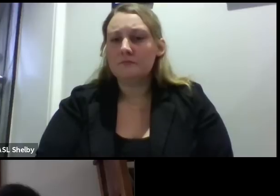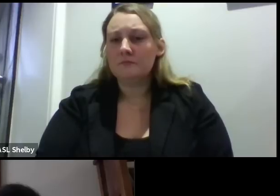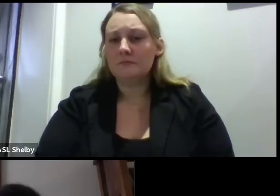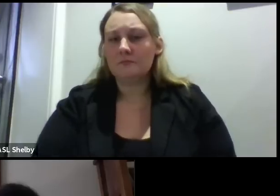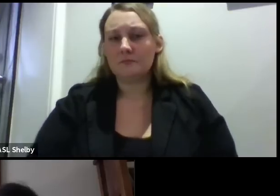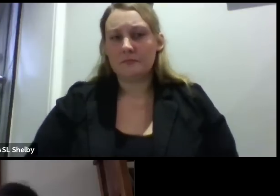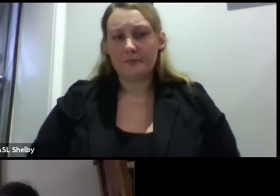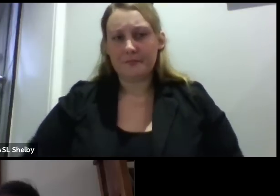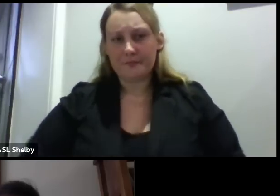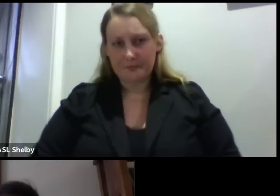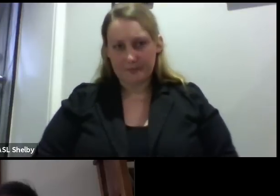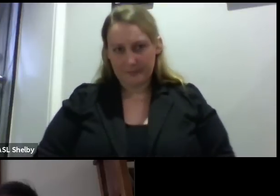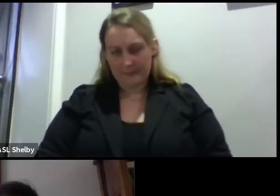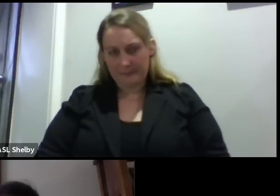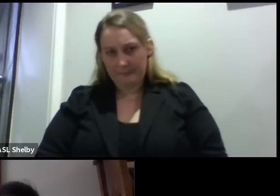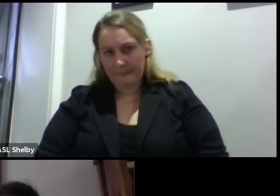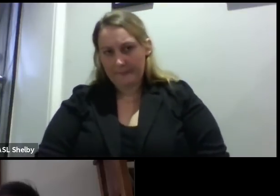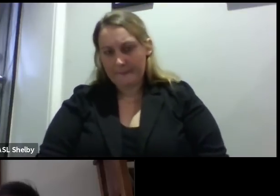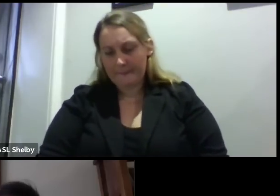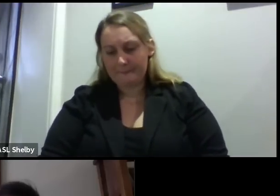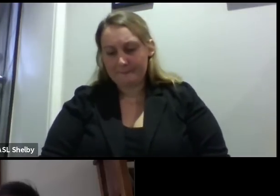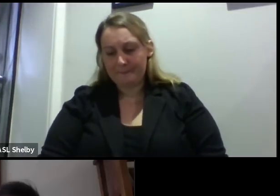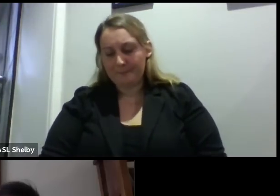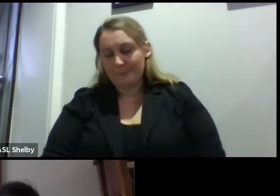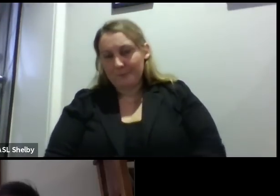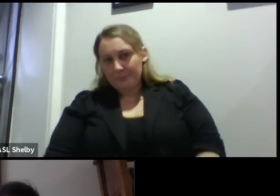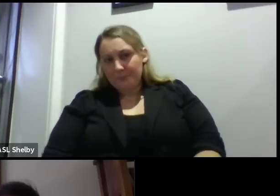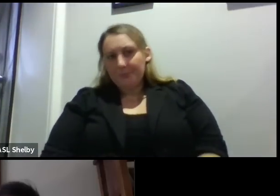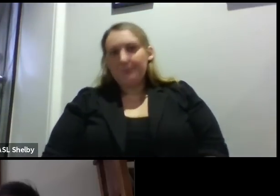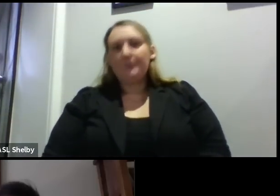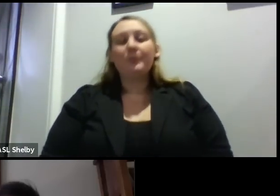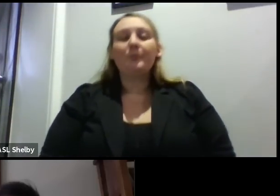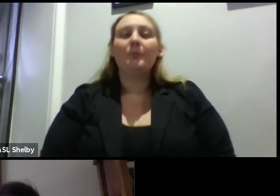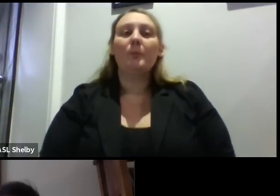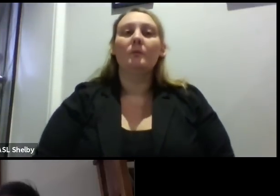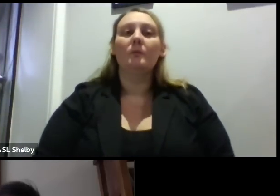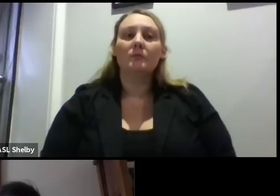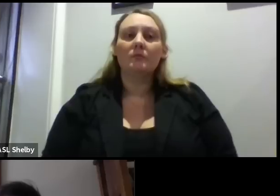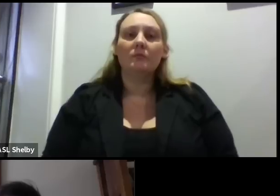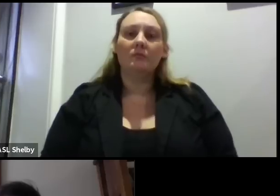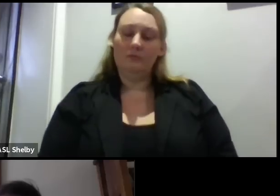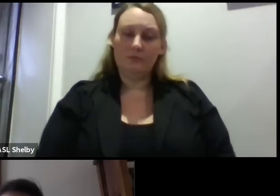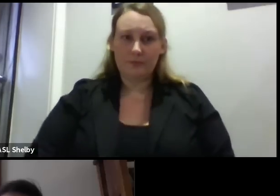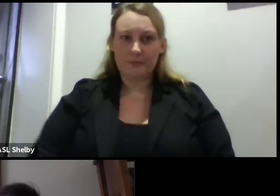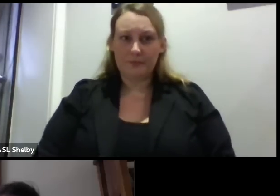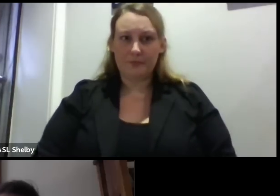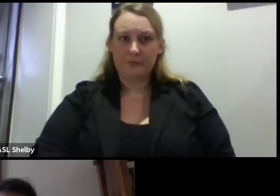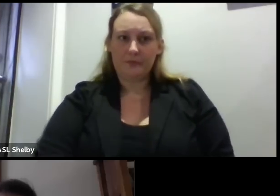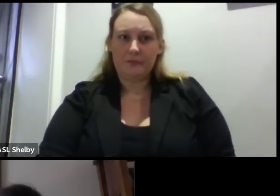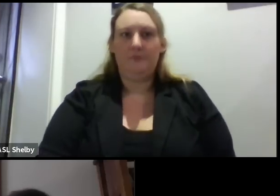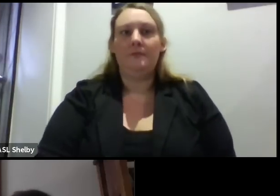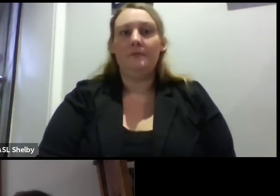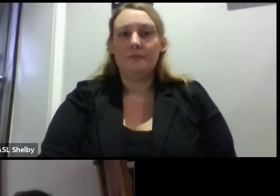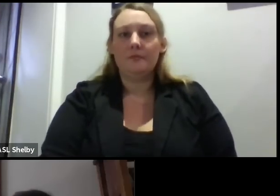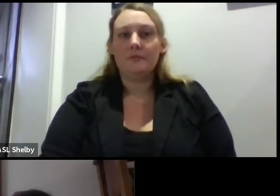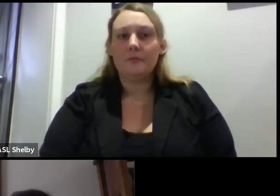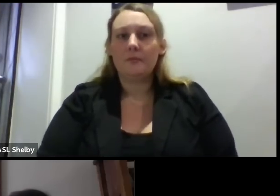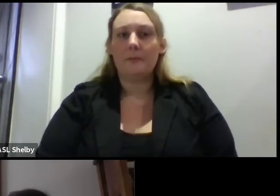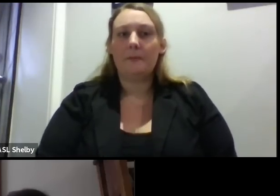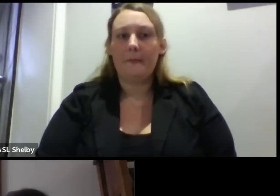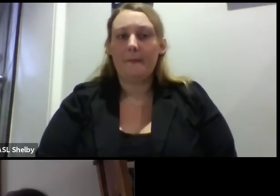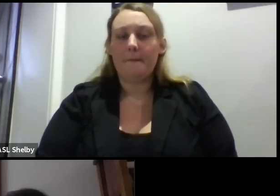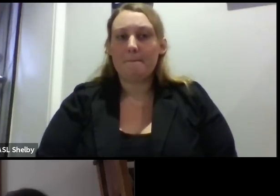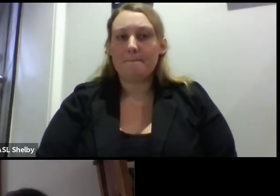olvidadas, específicamente las mujeres trans, mujeres que hacen trabajo sexual de sobrevivencia, que dé